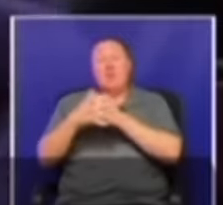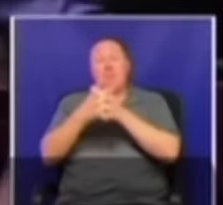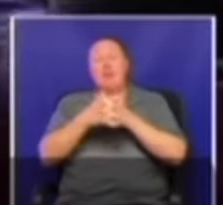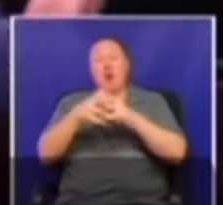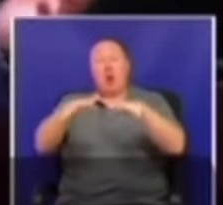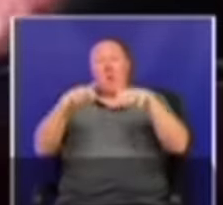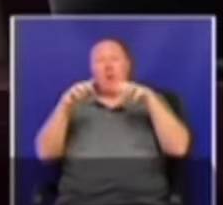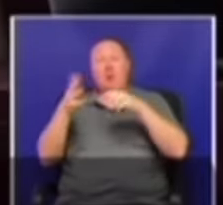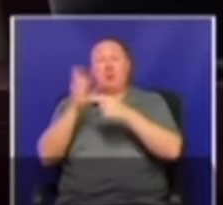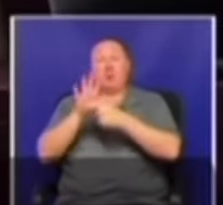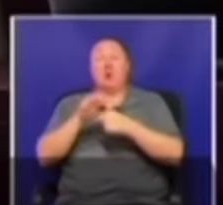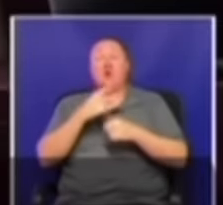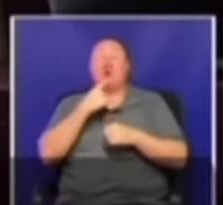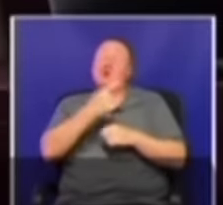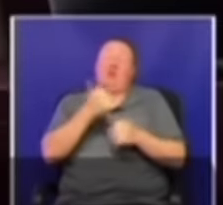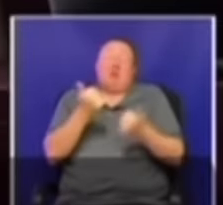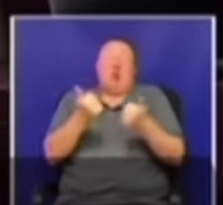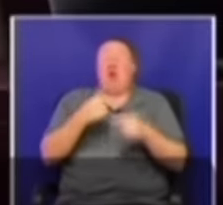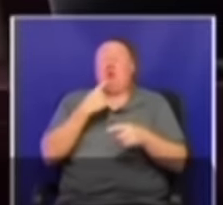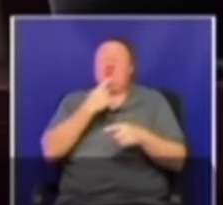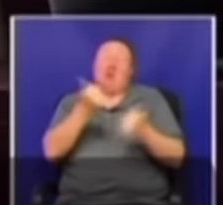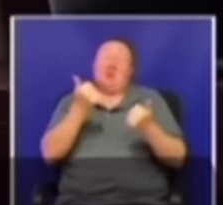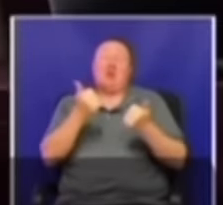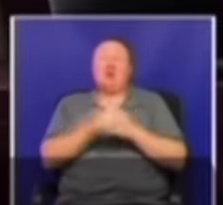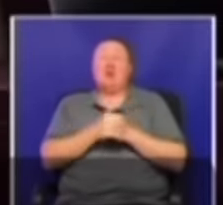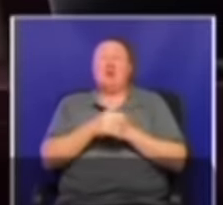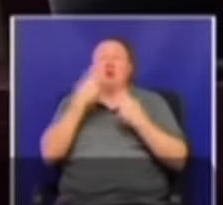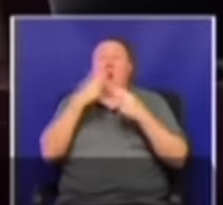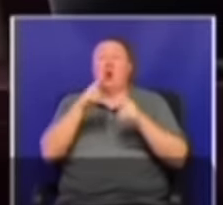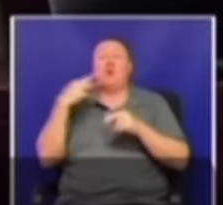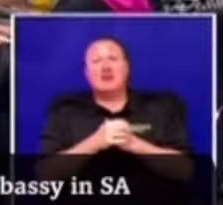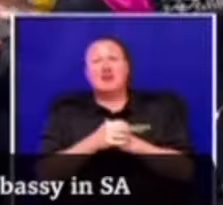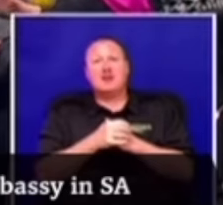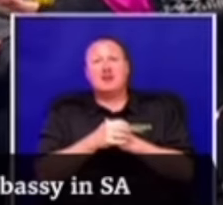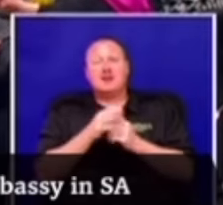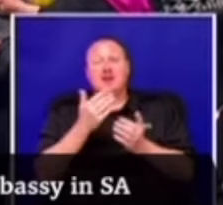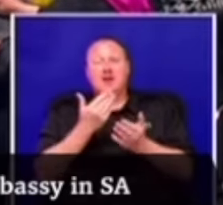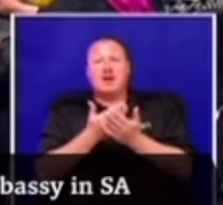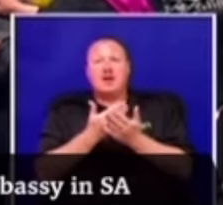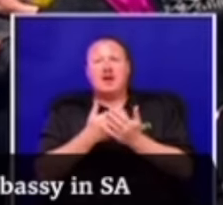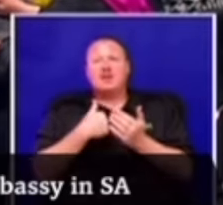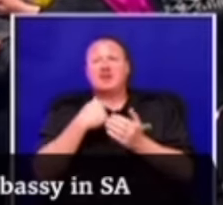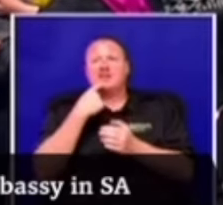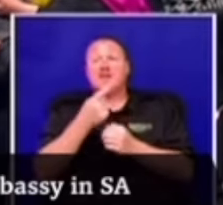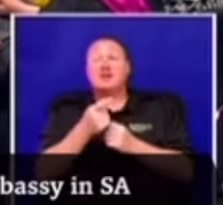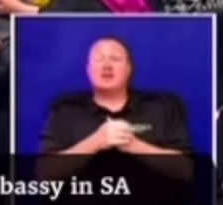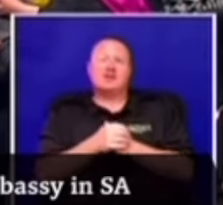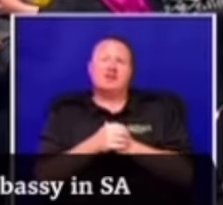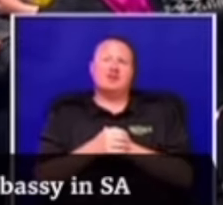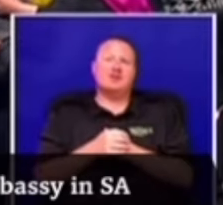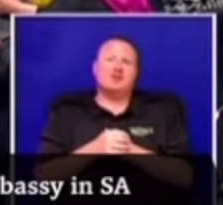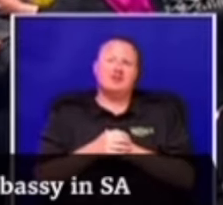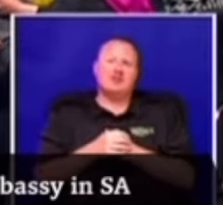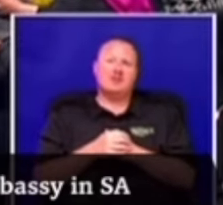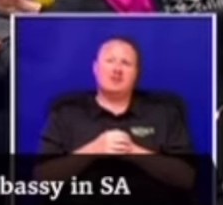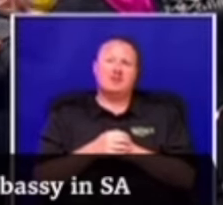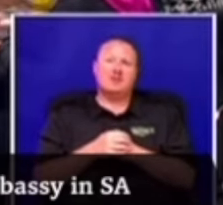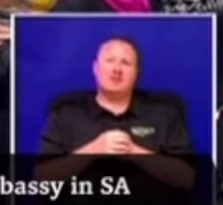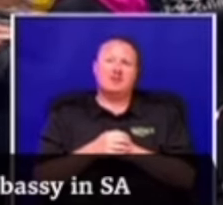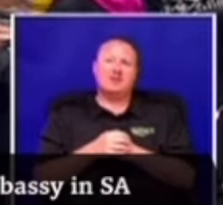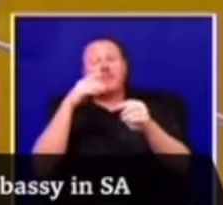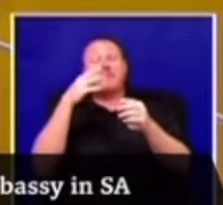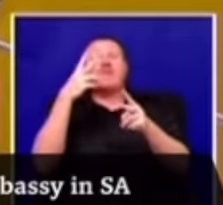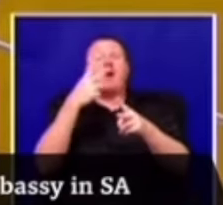ties despite what's going on other opposition parties also cautioned against cutting